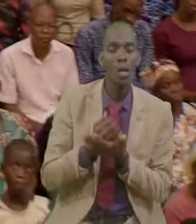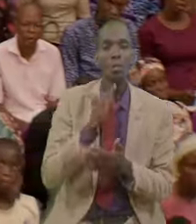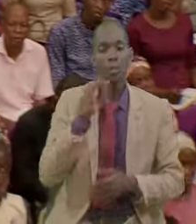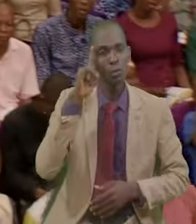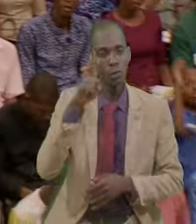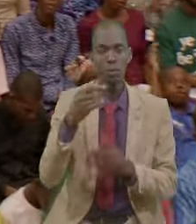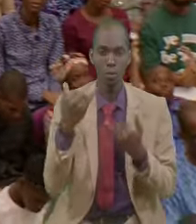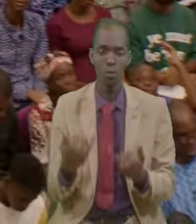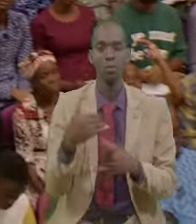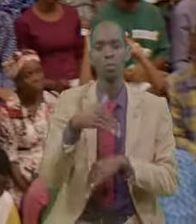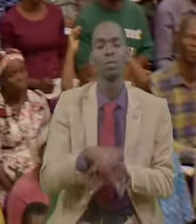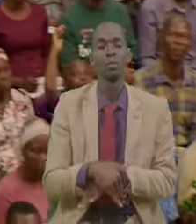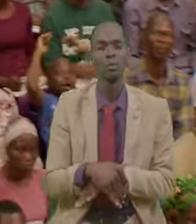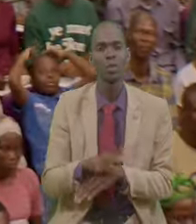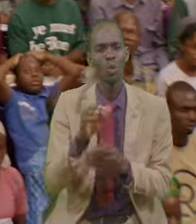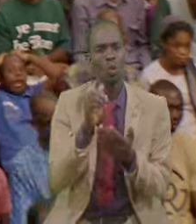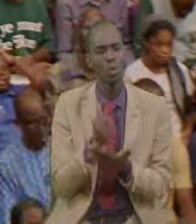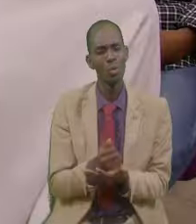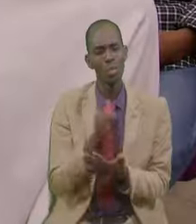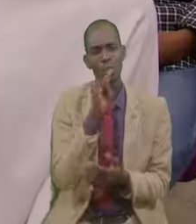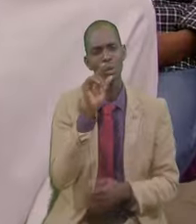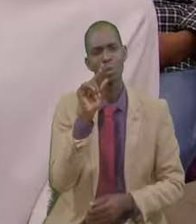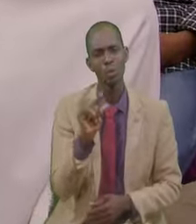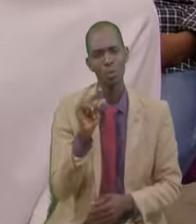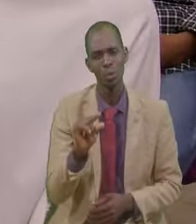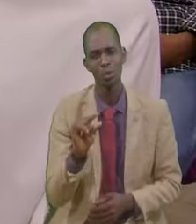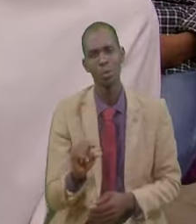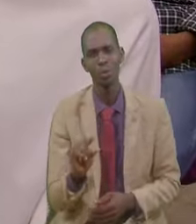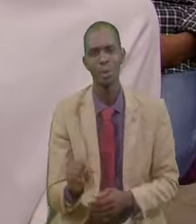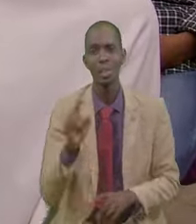tonight. The amen is dying down.